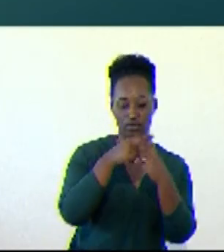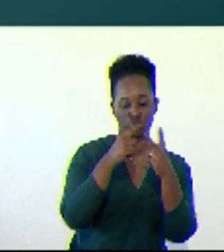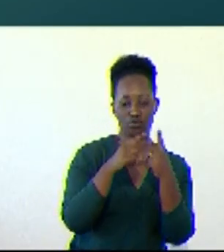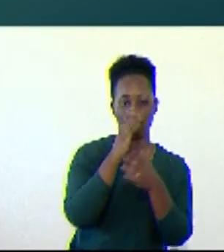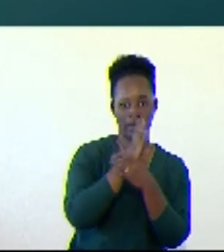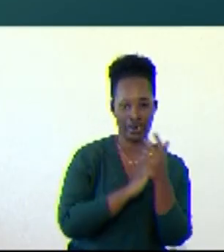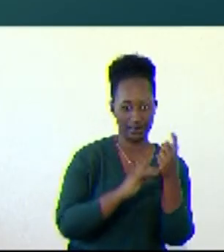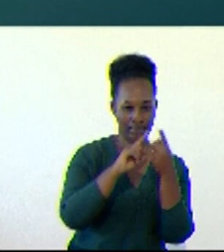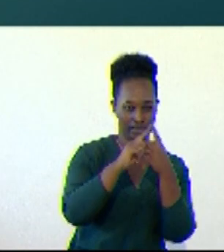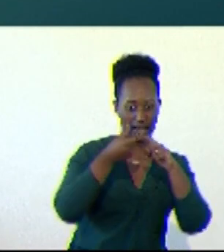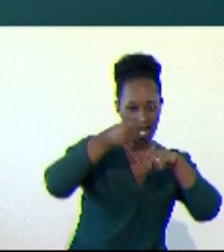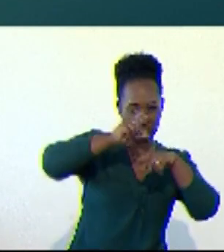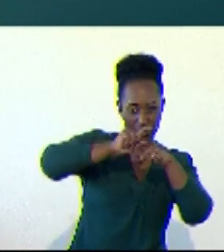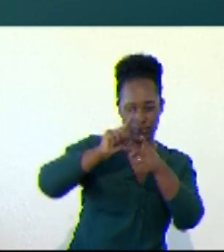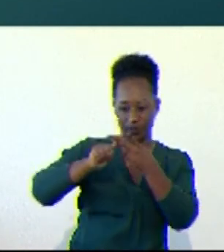an elimination